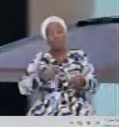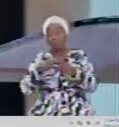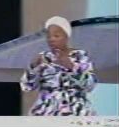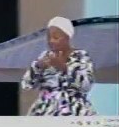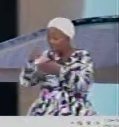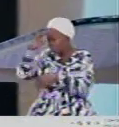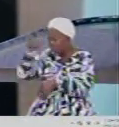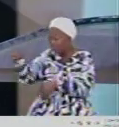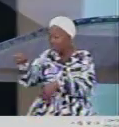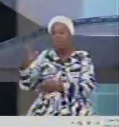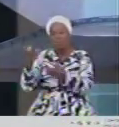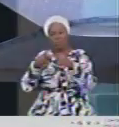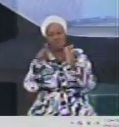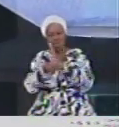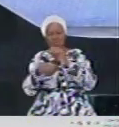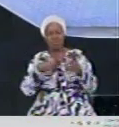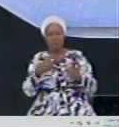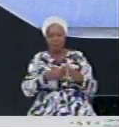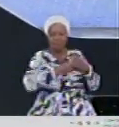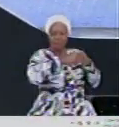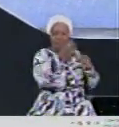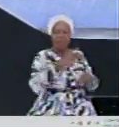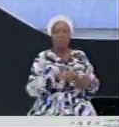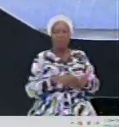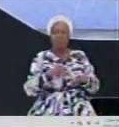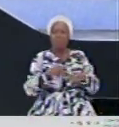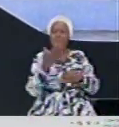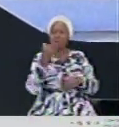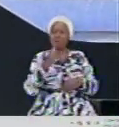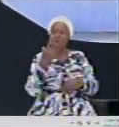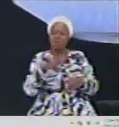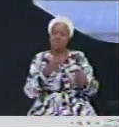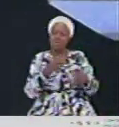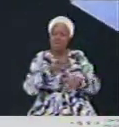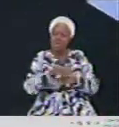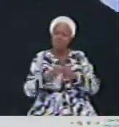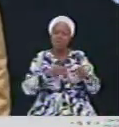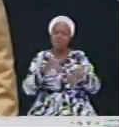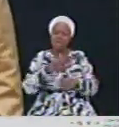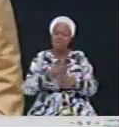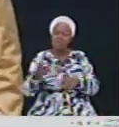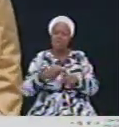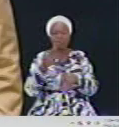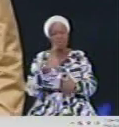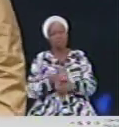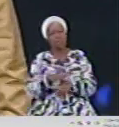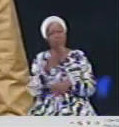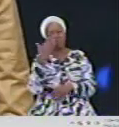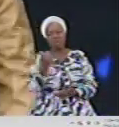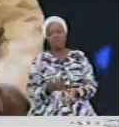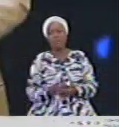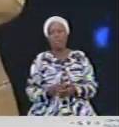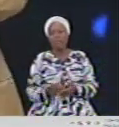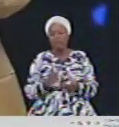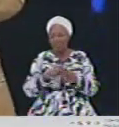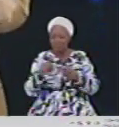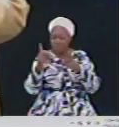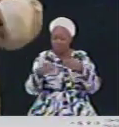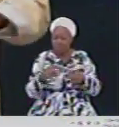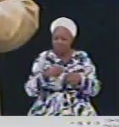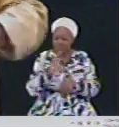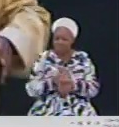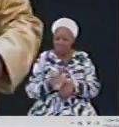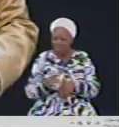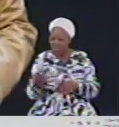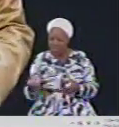away. How do you send people away from the church? They are coming to be blessed by God to do that. And then you do